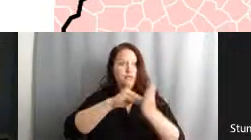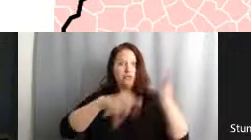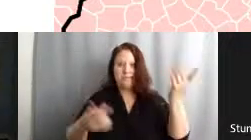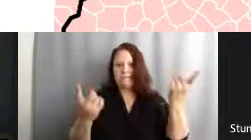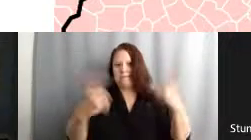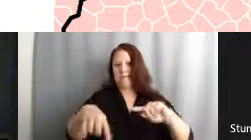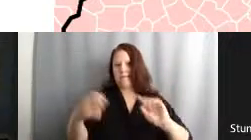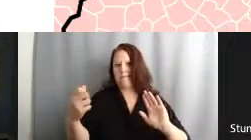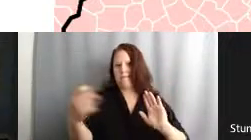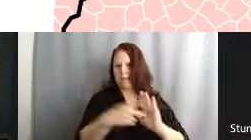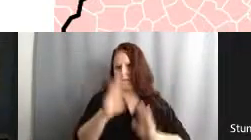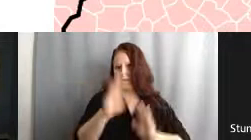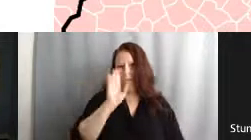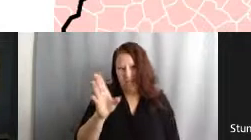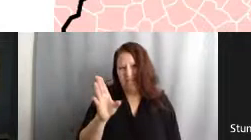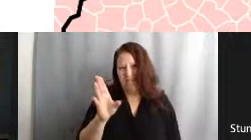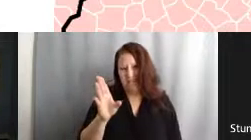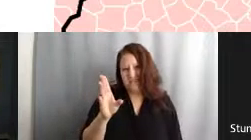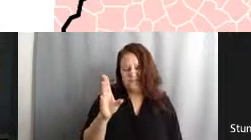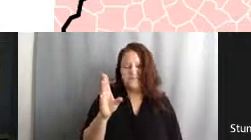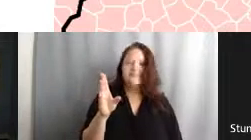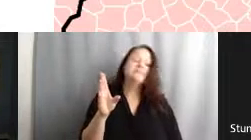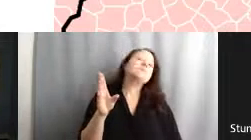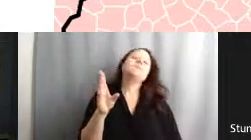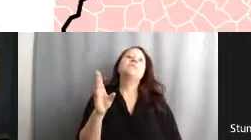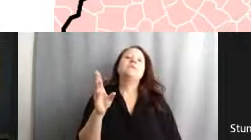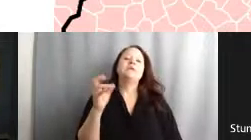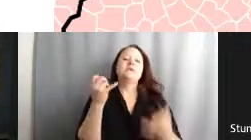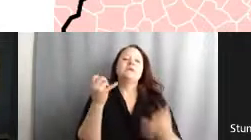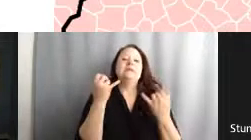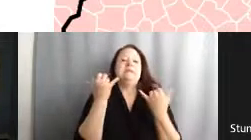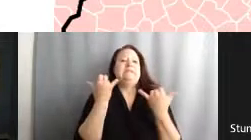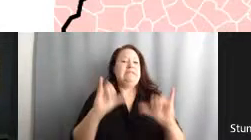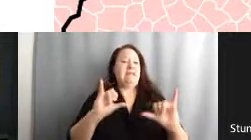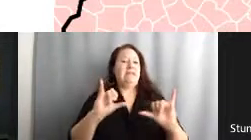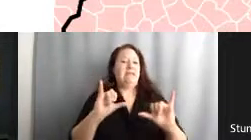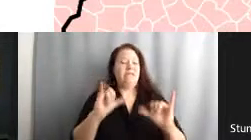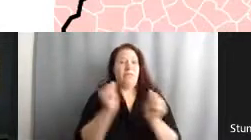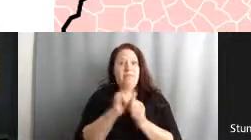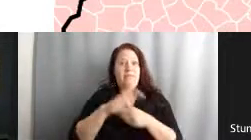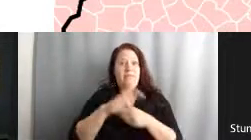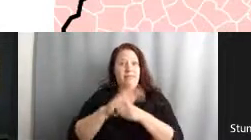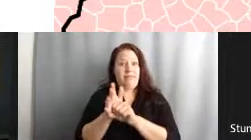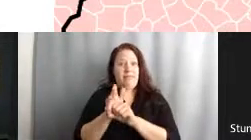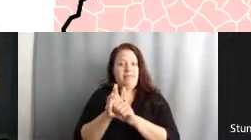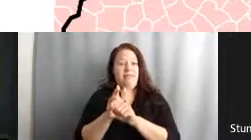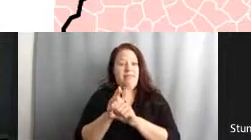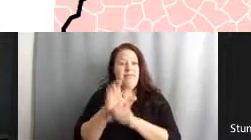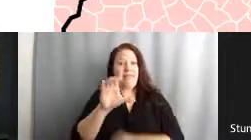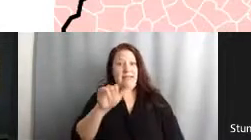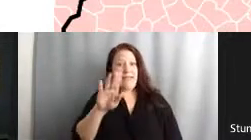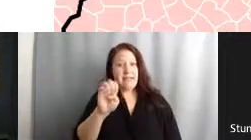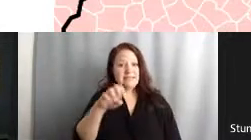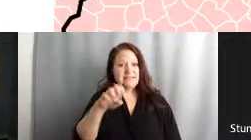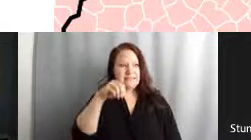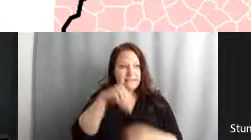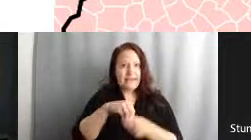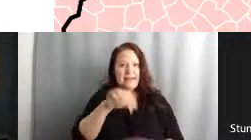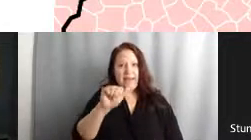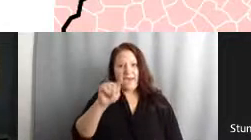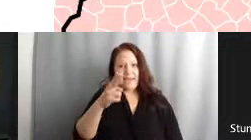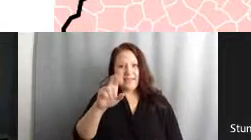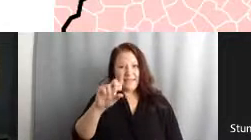back. We're still seeing among the cases that we have there that are in Athens County, not